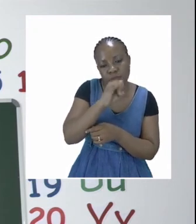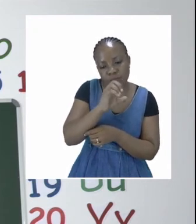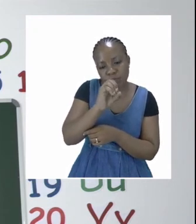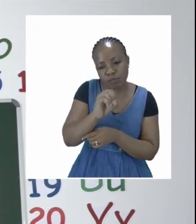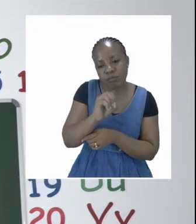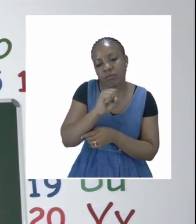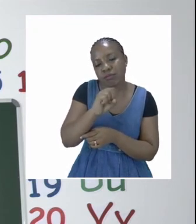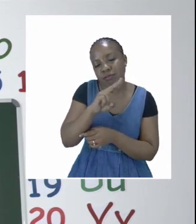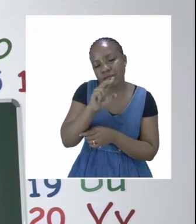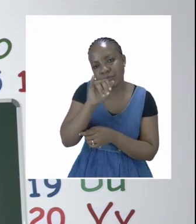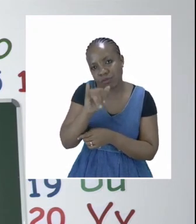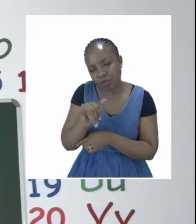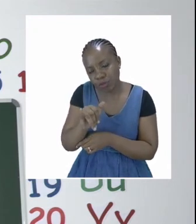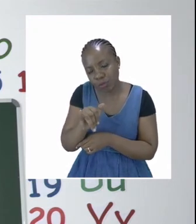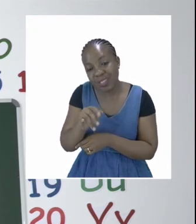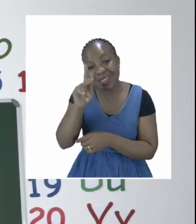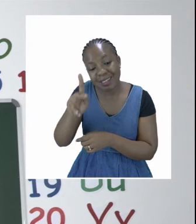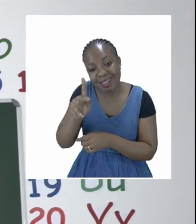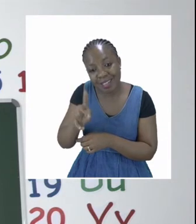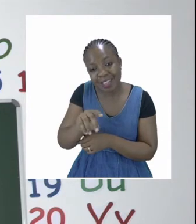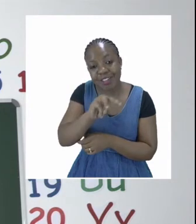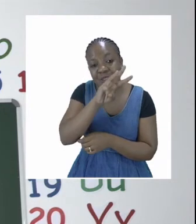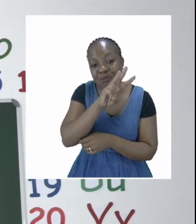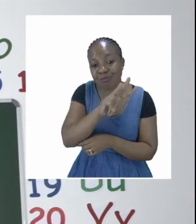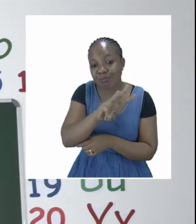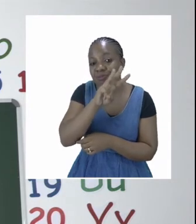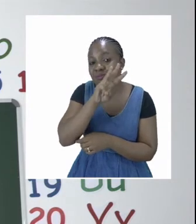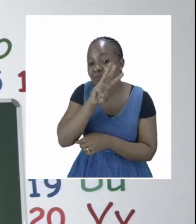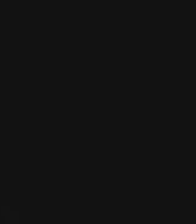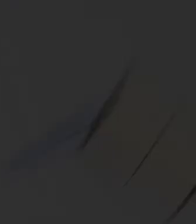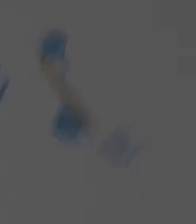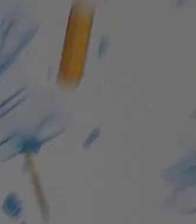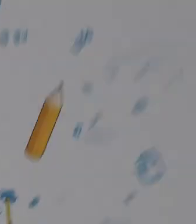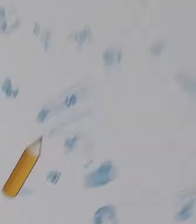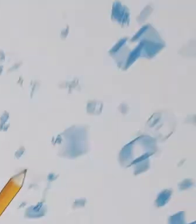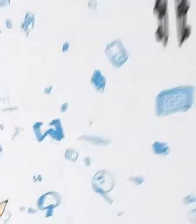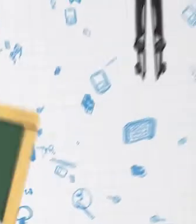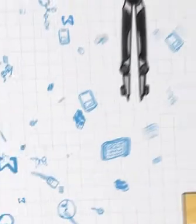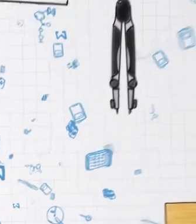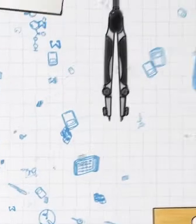our website, Zoshi Online.